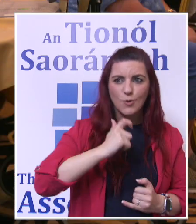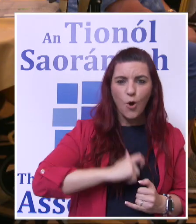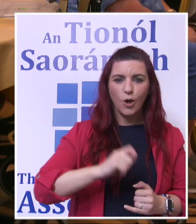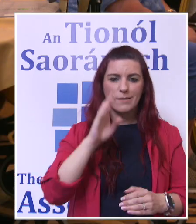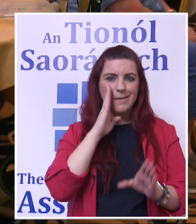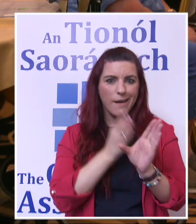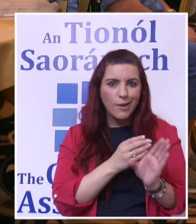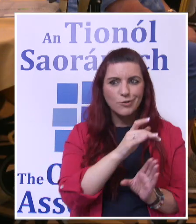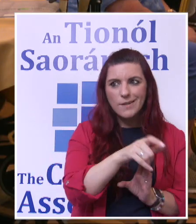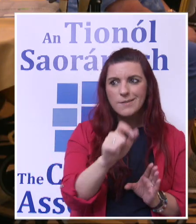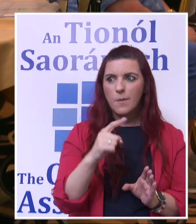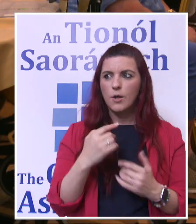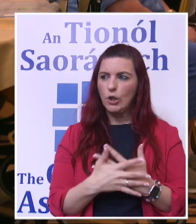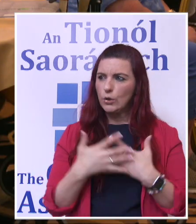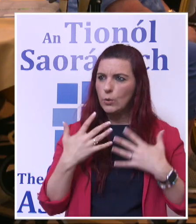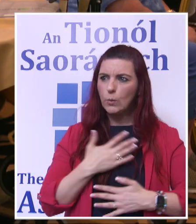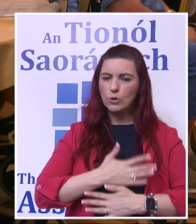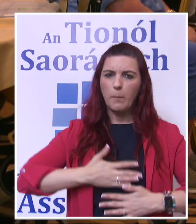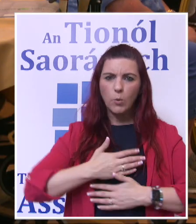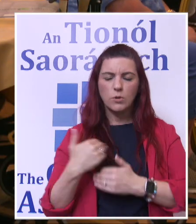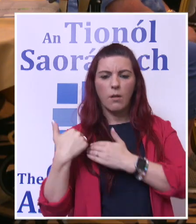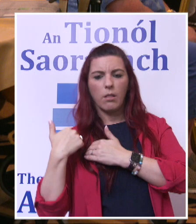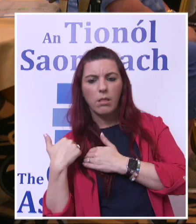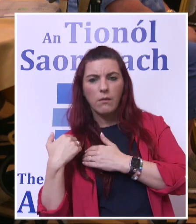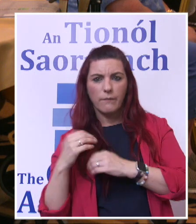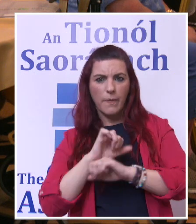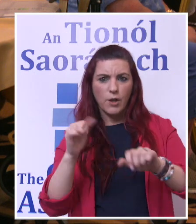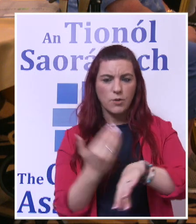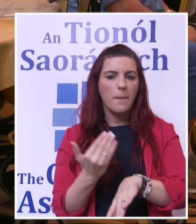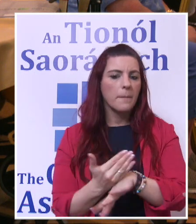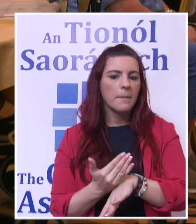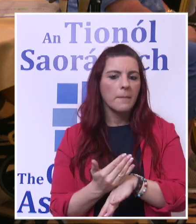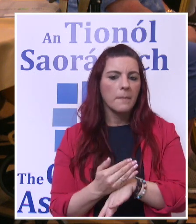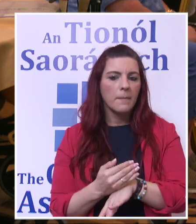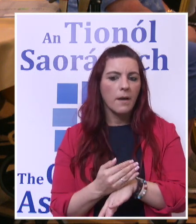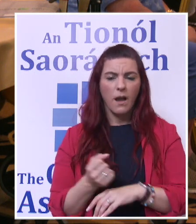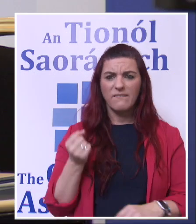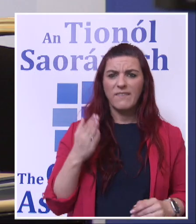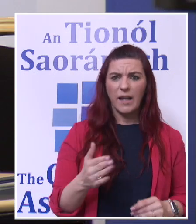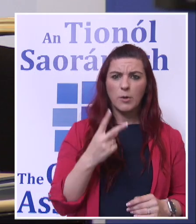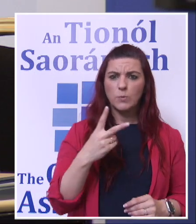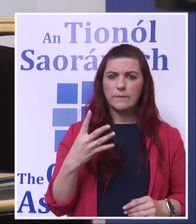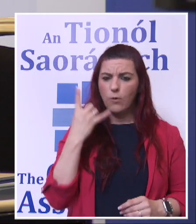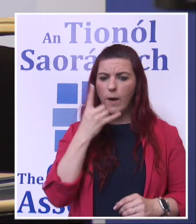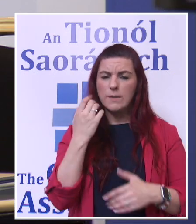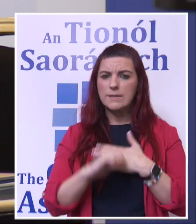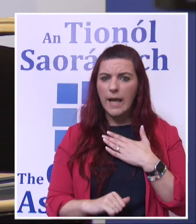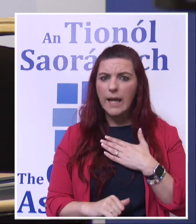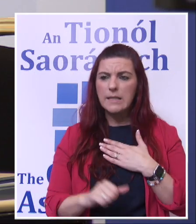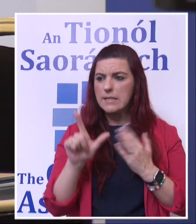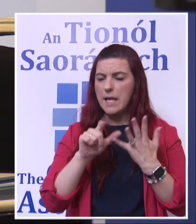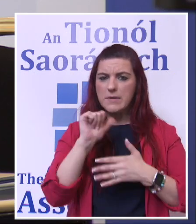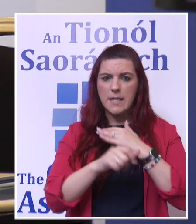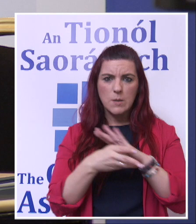be an enormous emotional toll to what they do, because they're available 24/7. When a